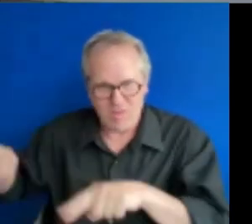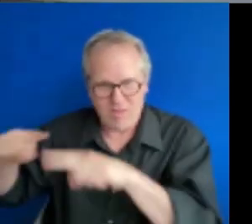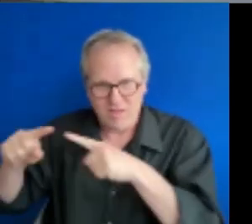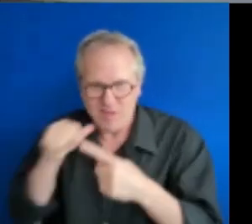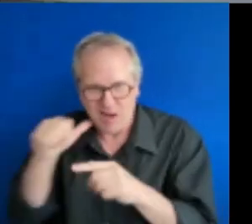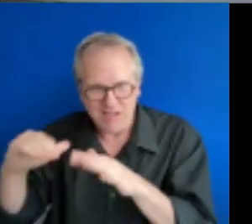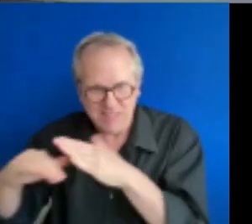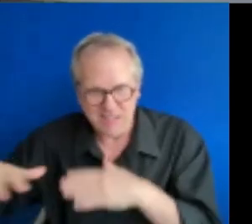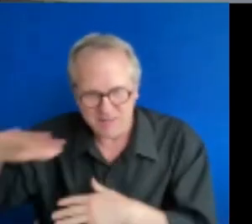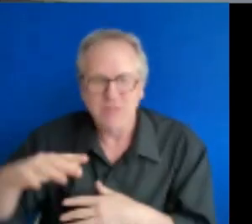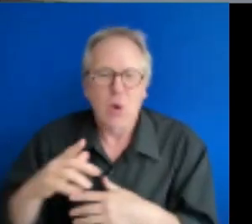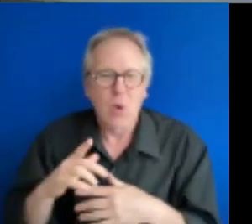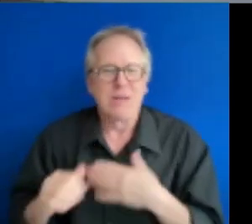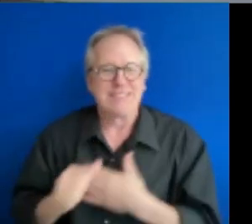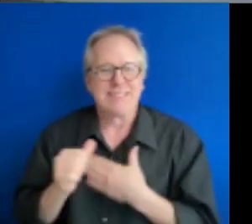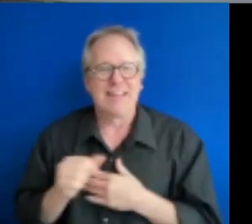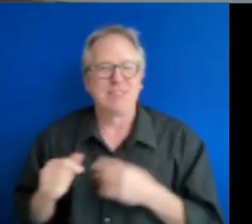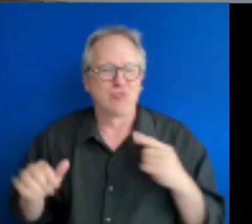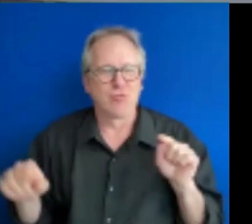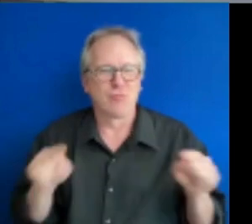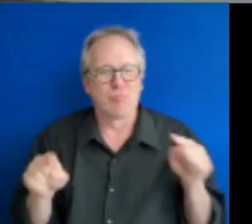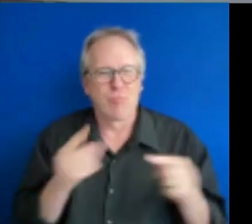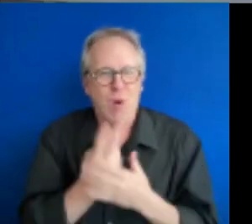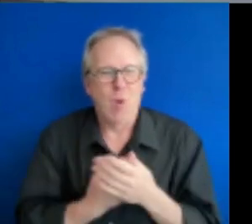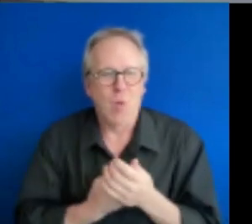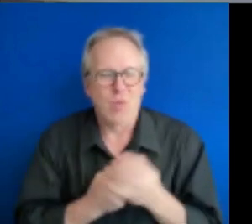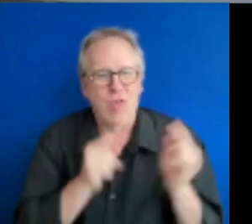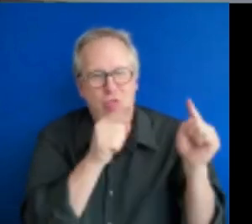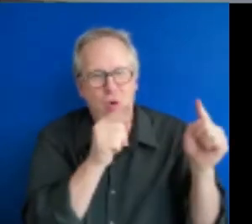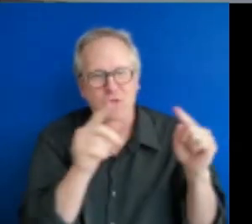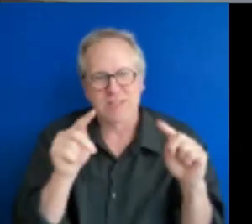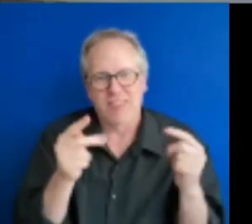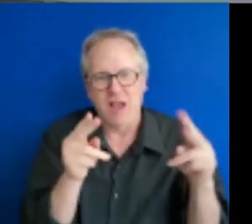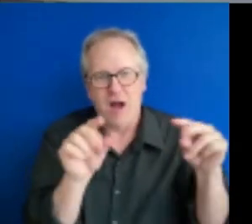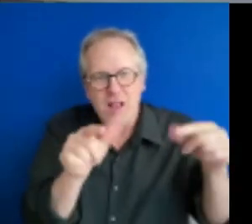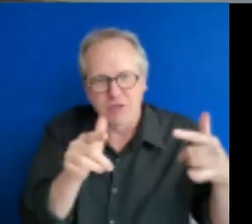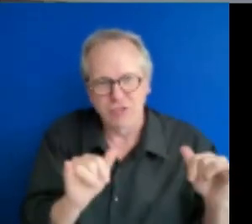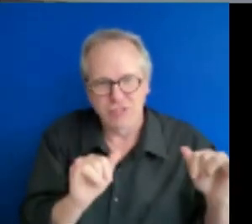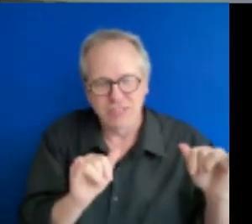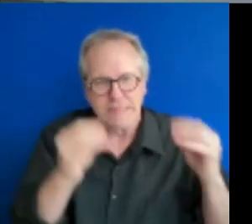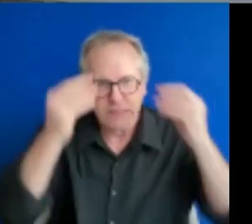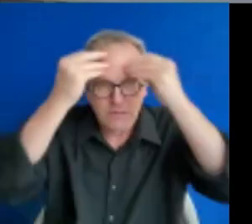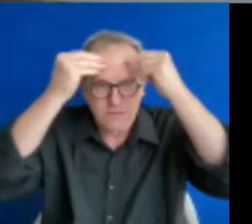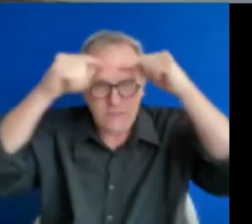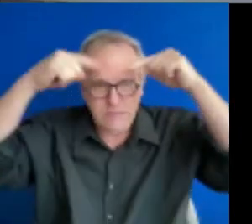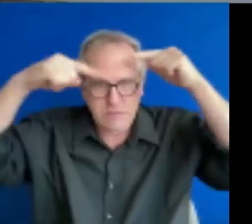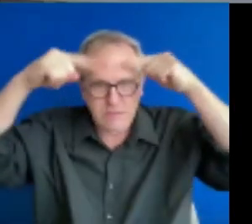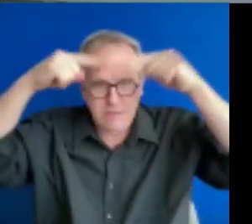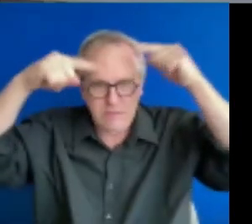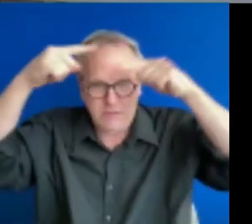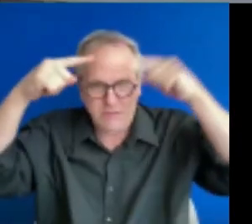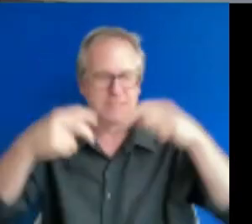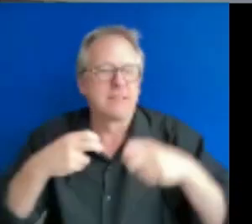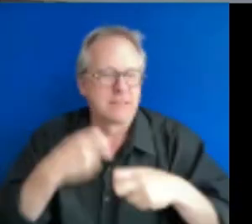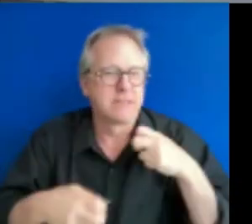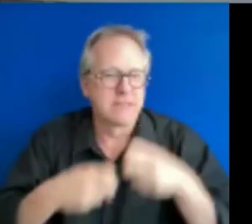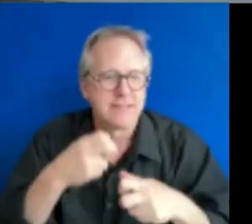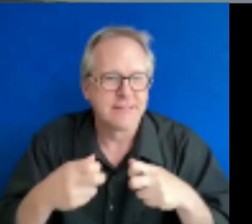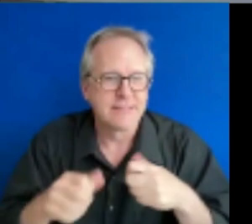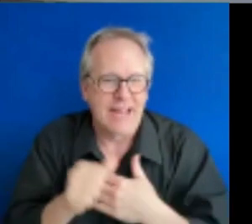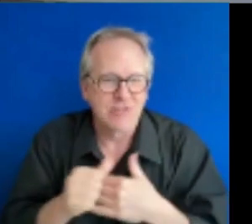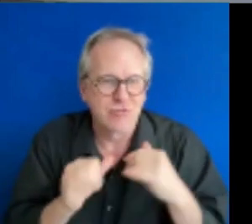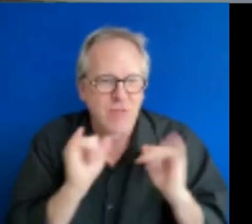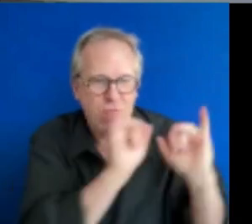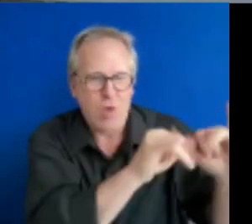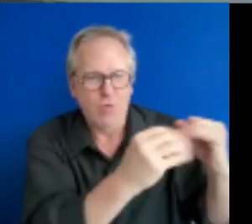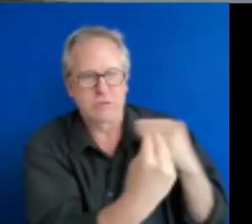think we get into really dangerous territory when those theologies are what play in our head. I really love the